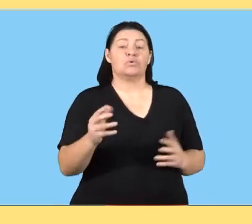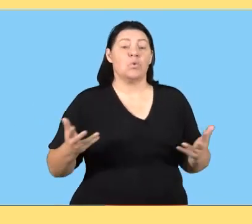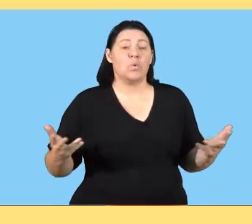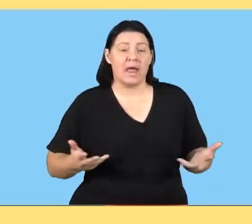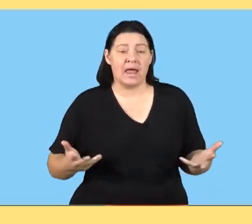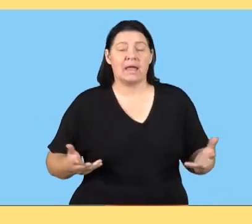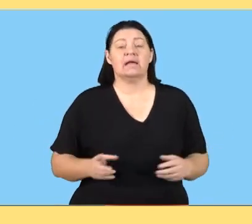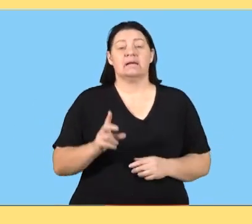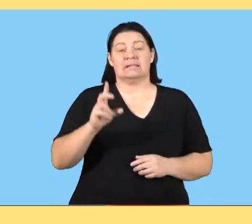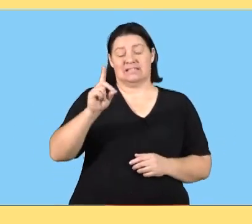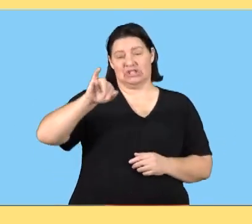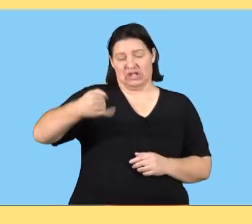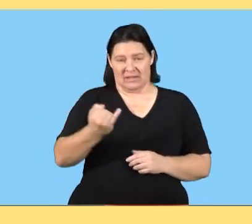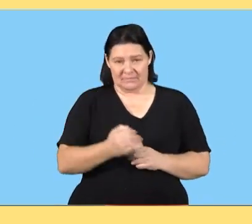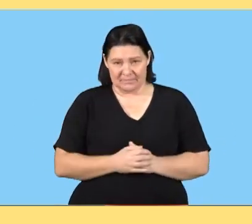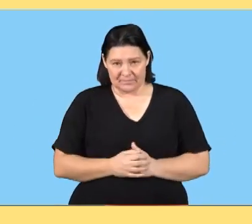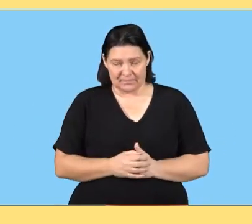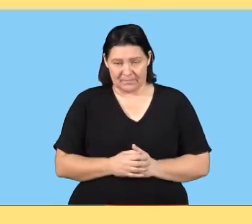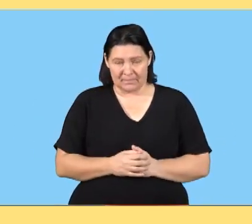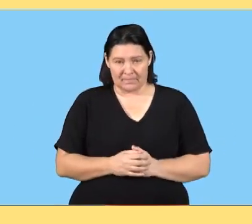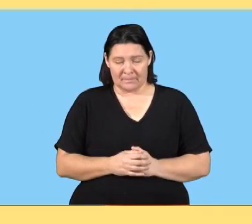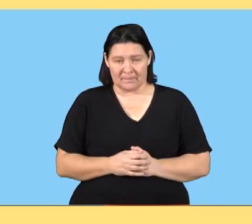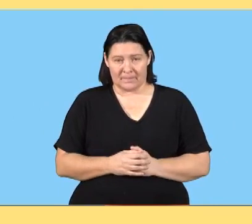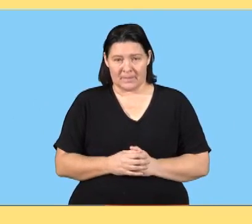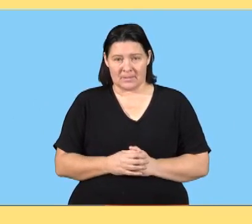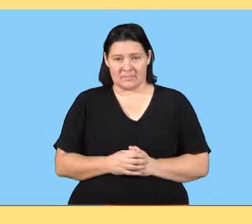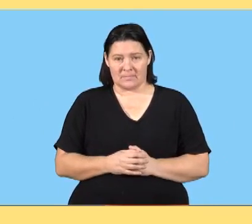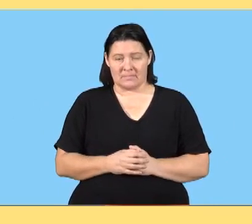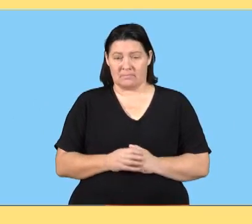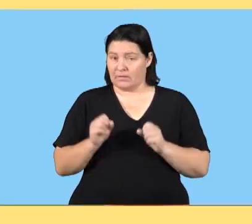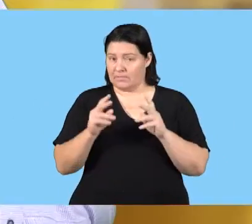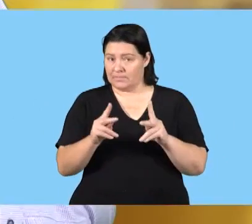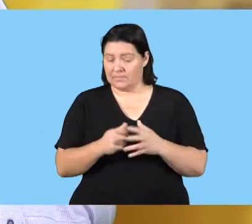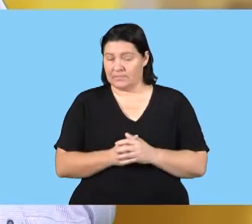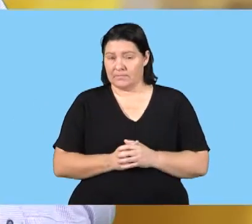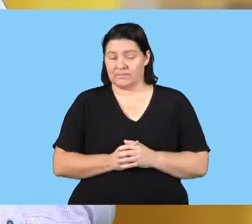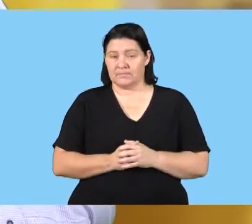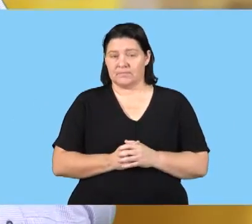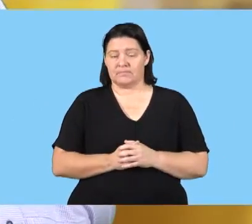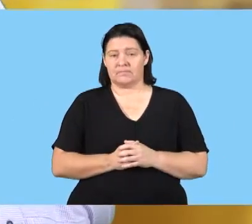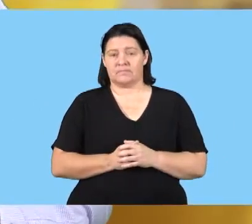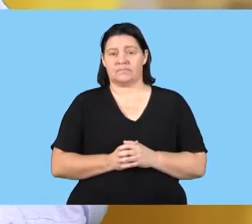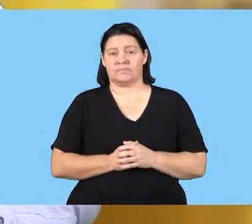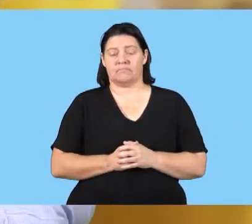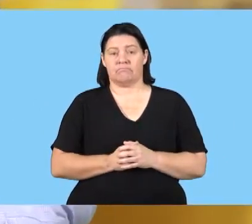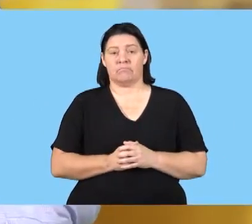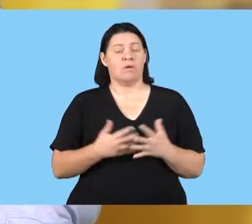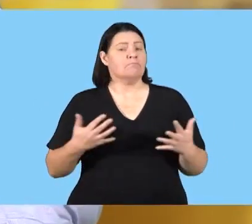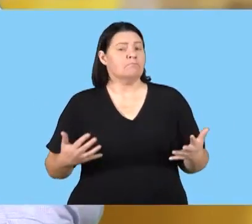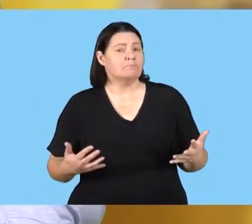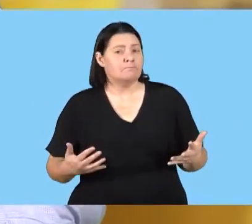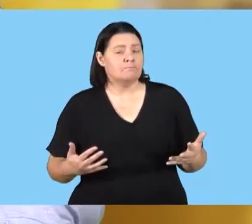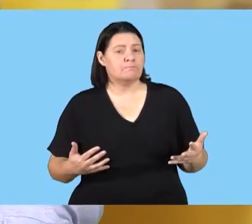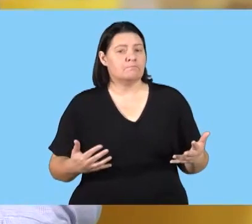be recorded in our GJ, the general journal. Okay? After